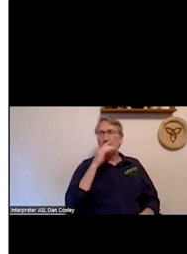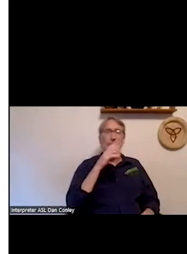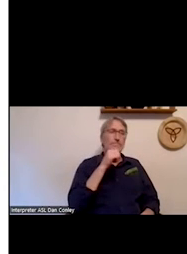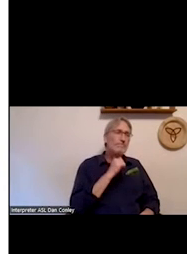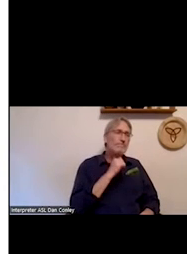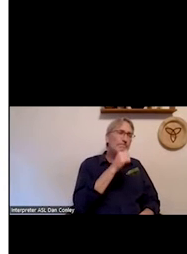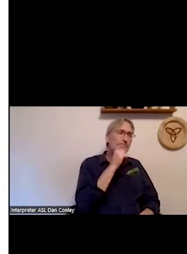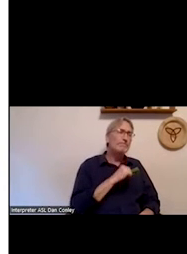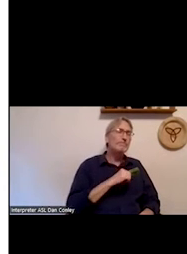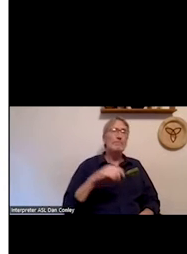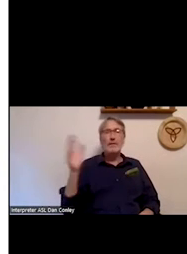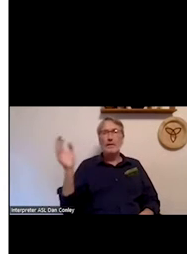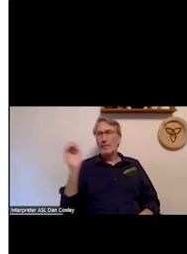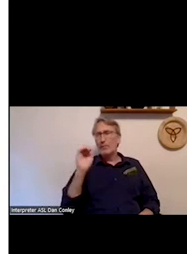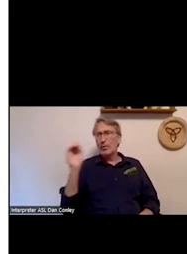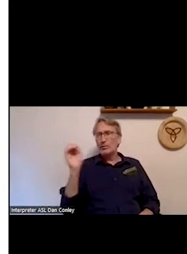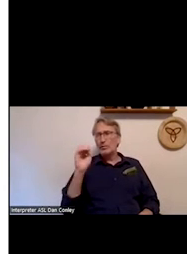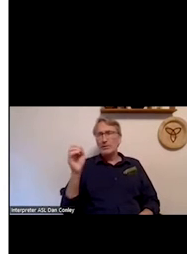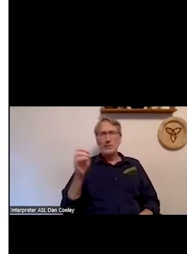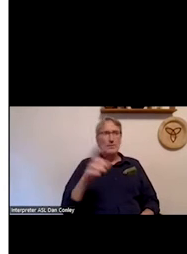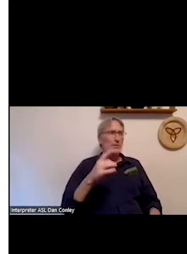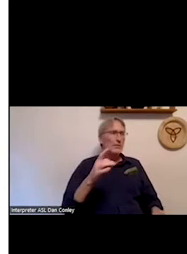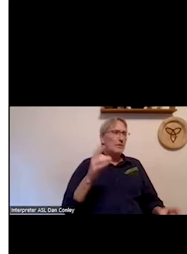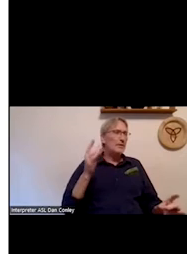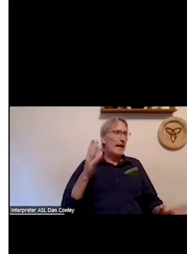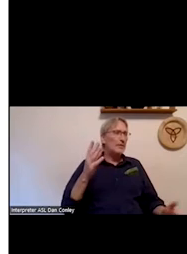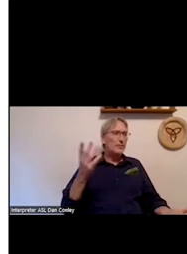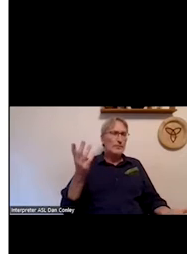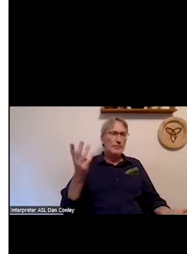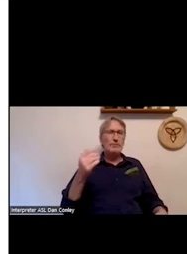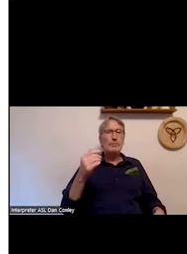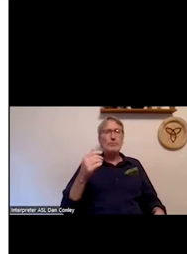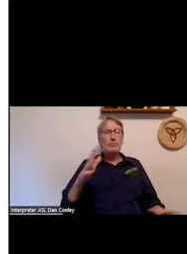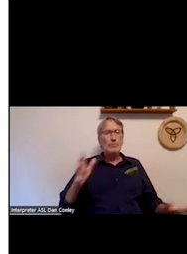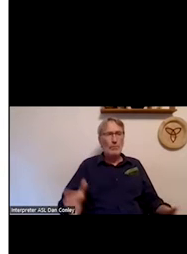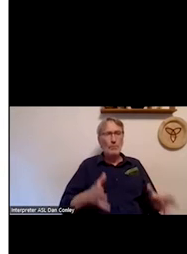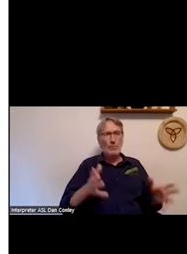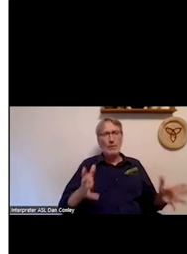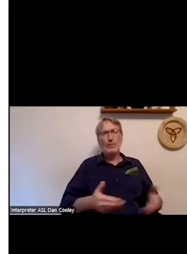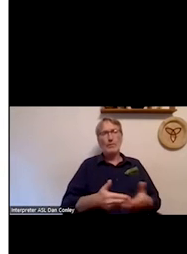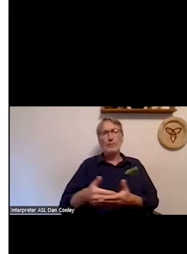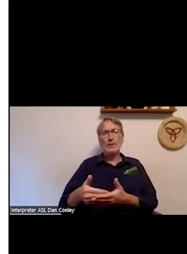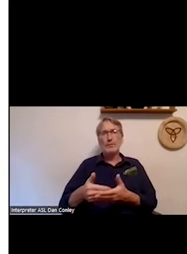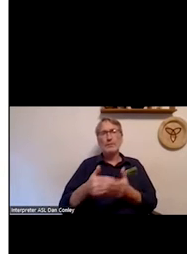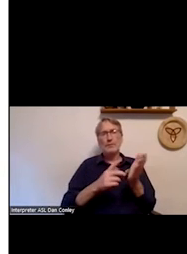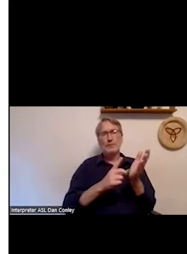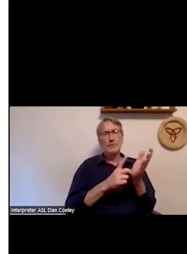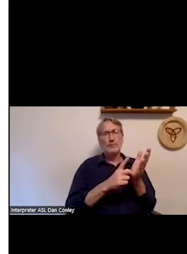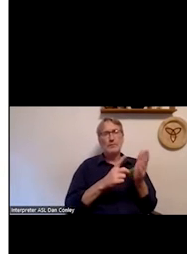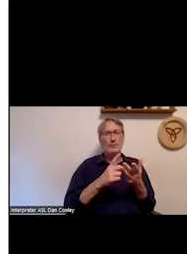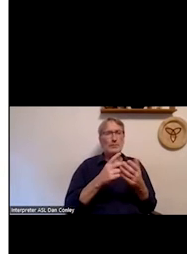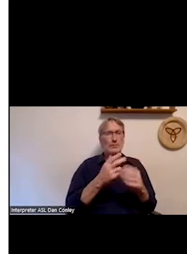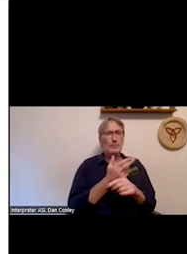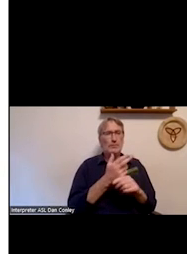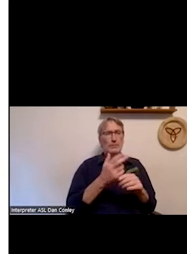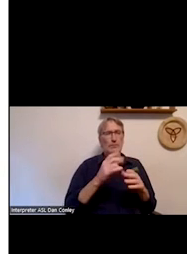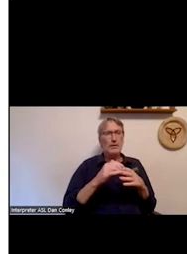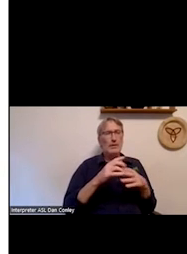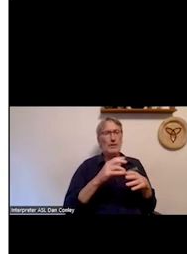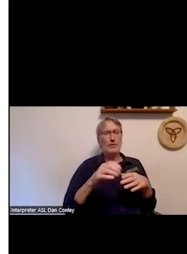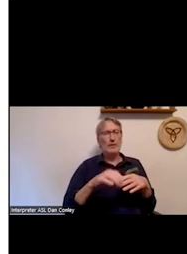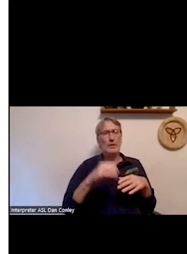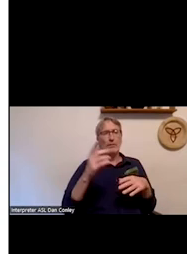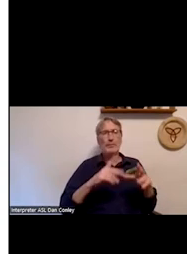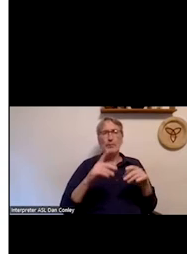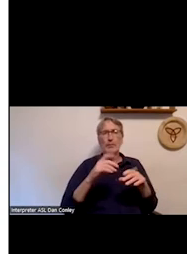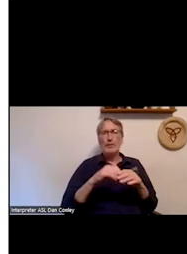well. And I should note that on all these forms, we encourage pediatricians to use them and other people in the pediatric practice and first